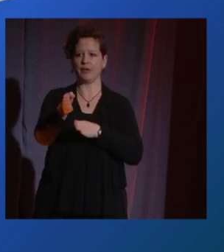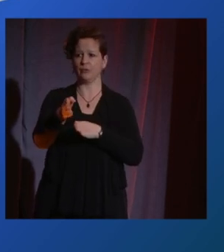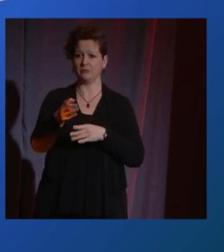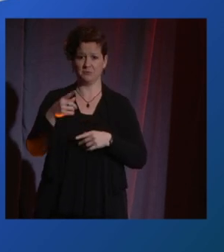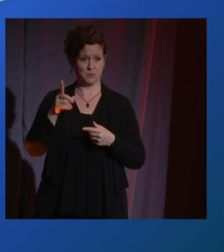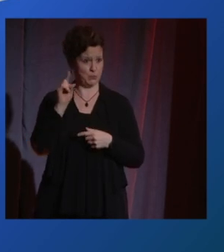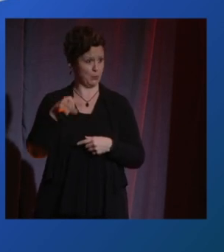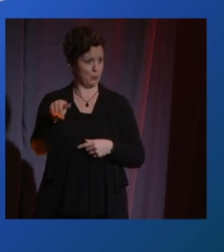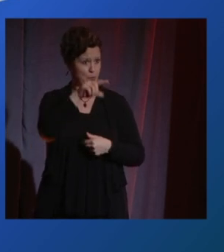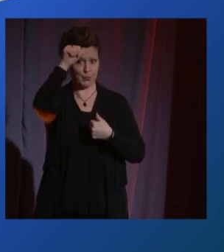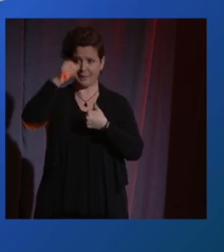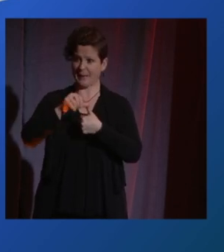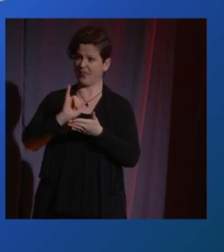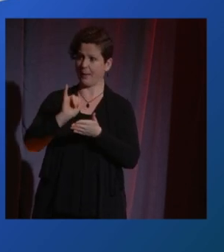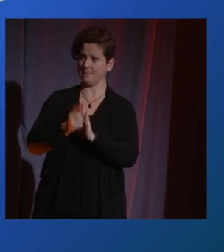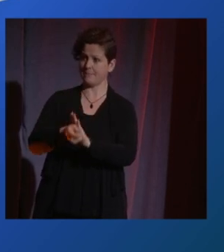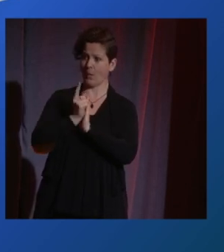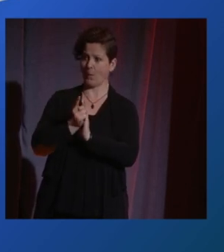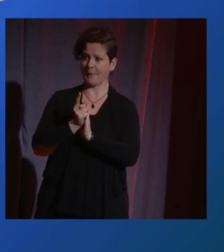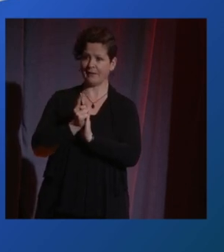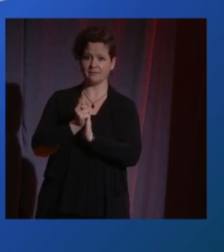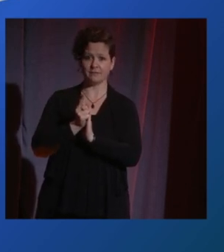remember the